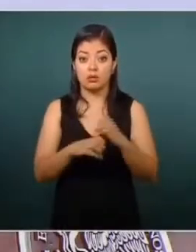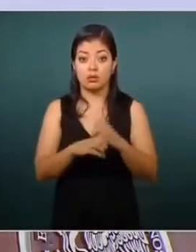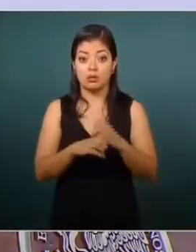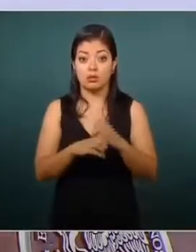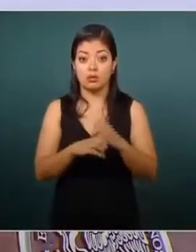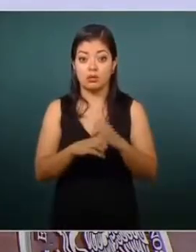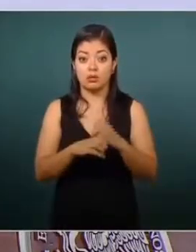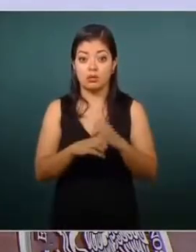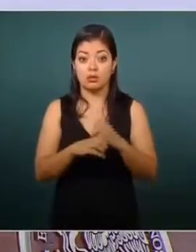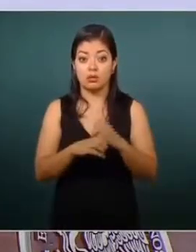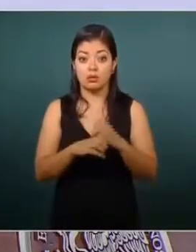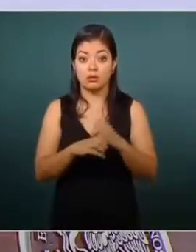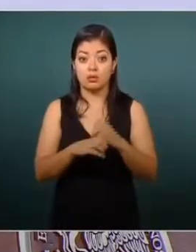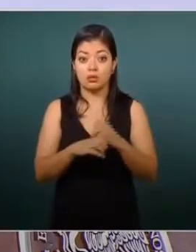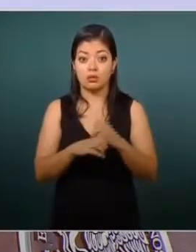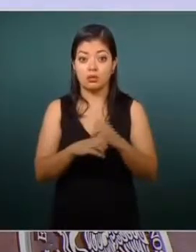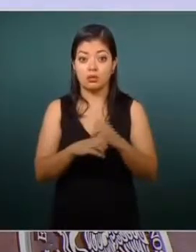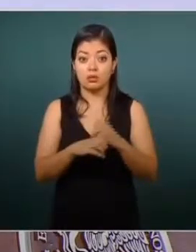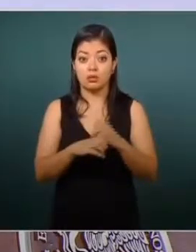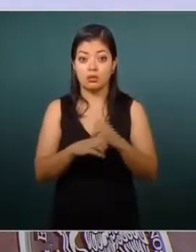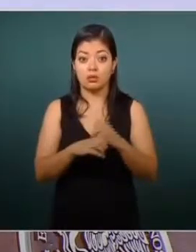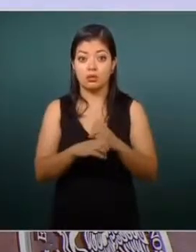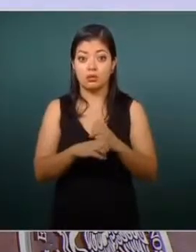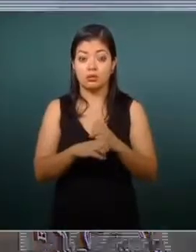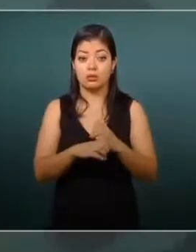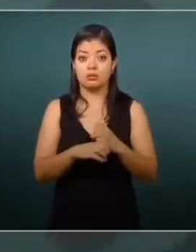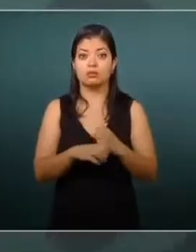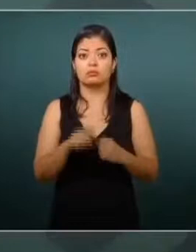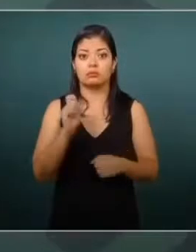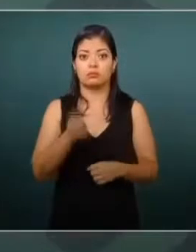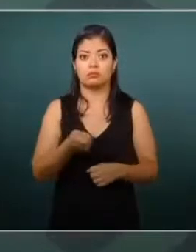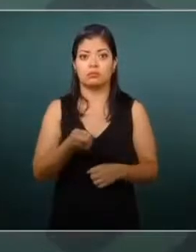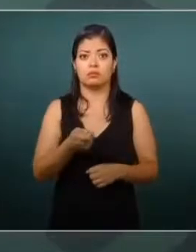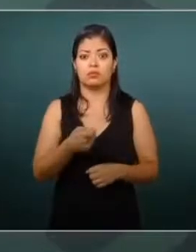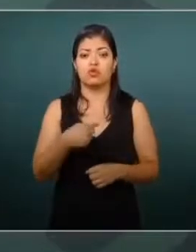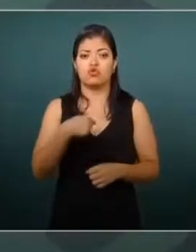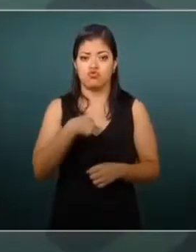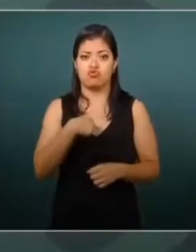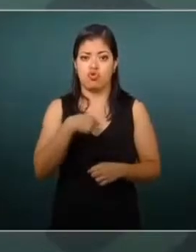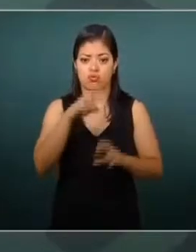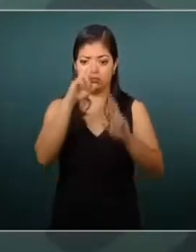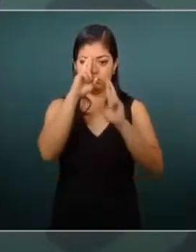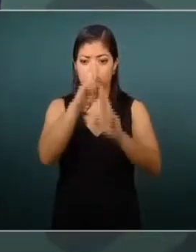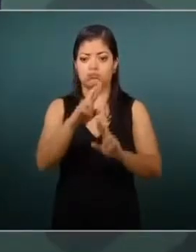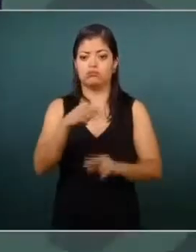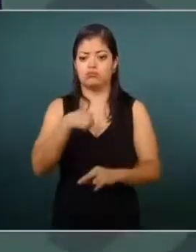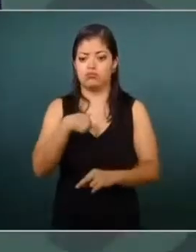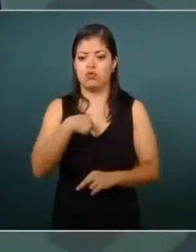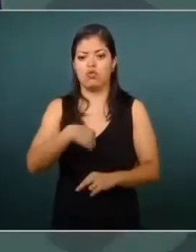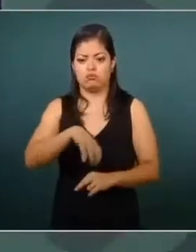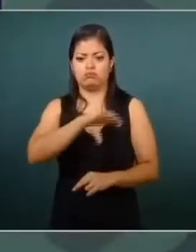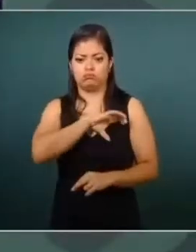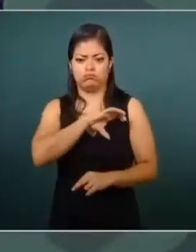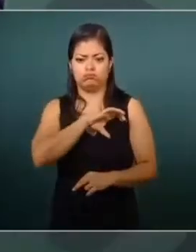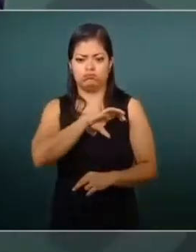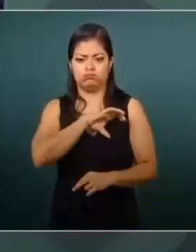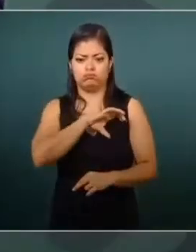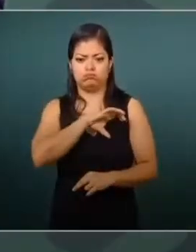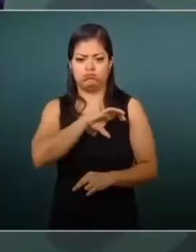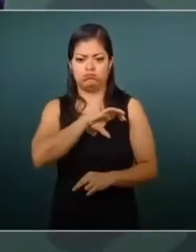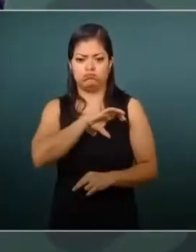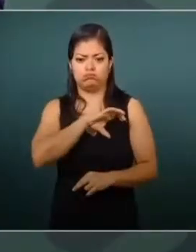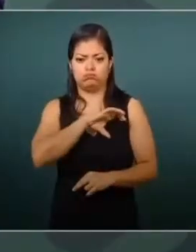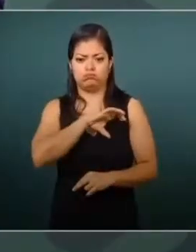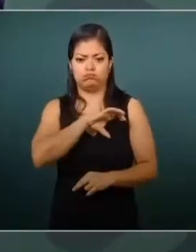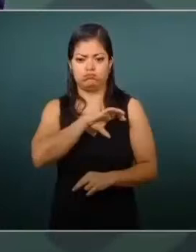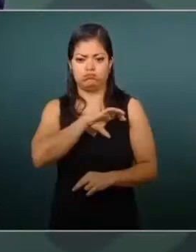mesa, and that arguments that are placed on the table, yo lo respeto y le tengo aprecio y sé que lo dije públicamente, está and